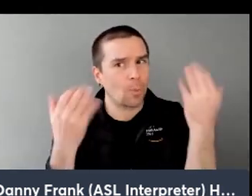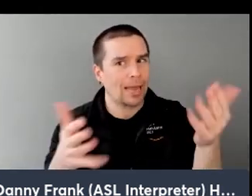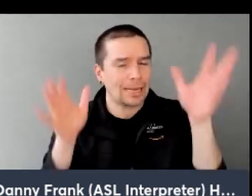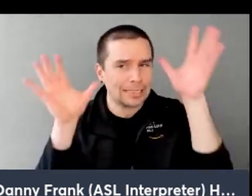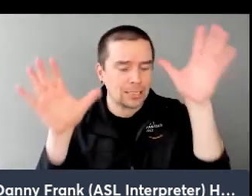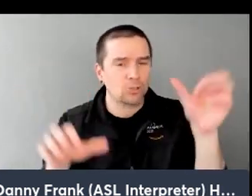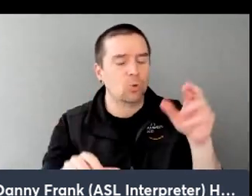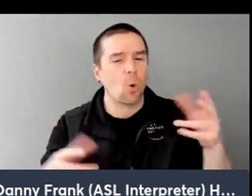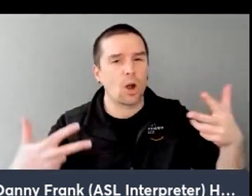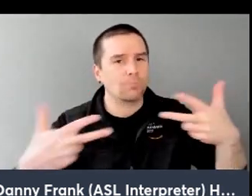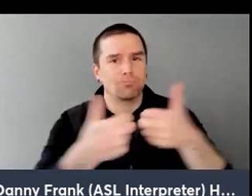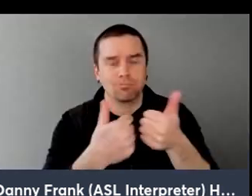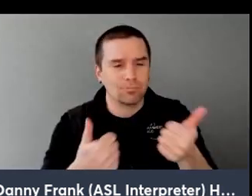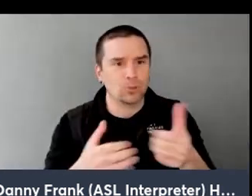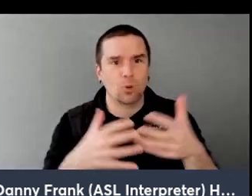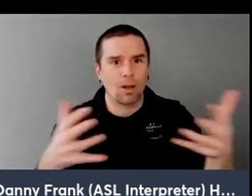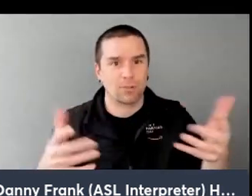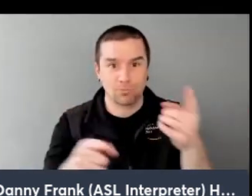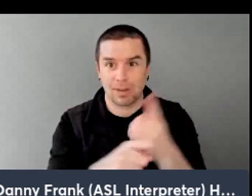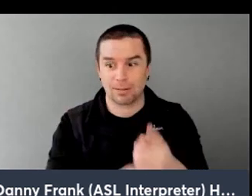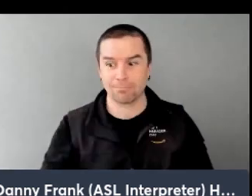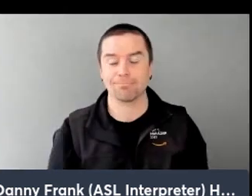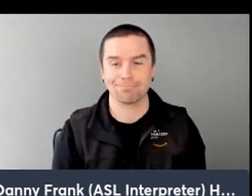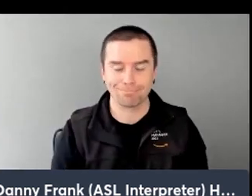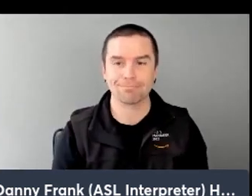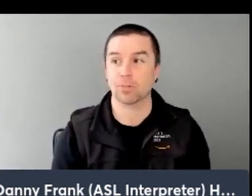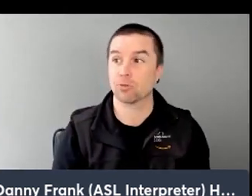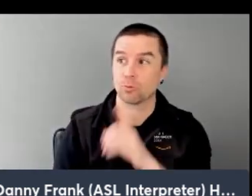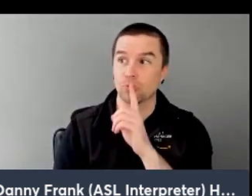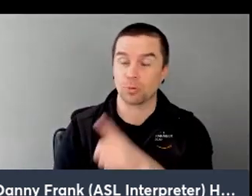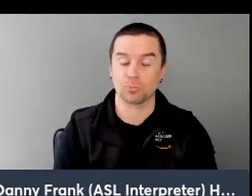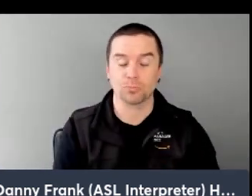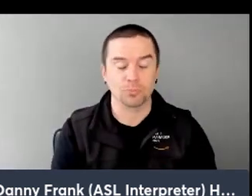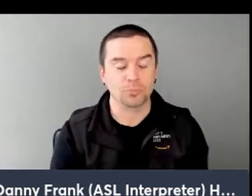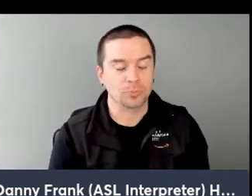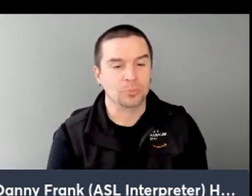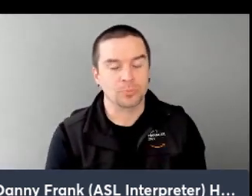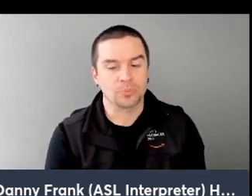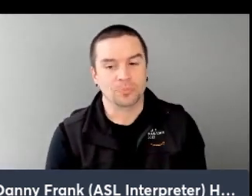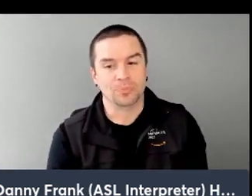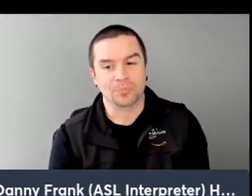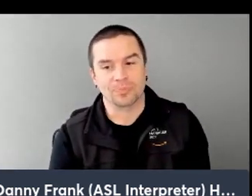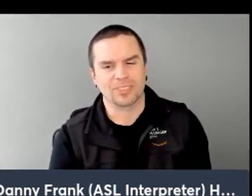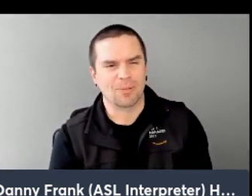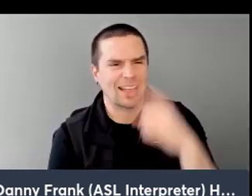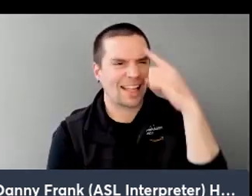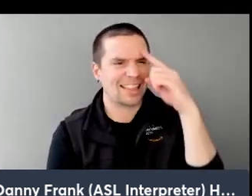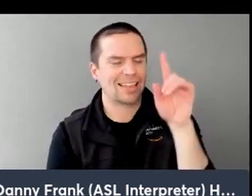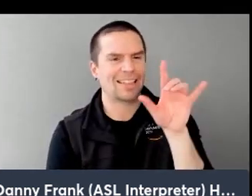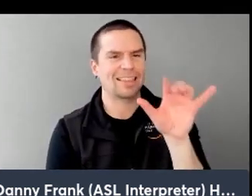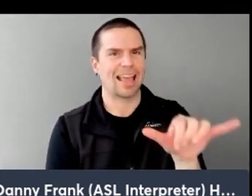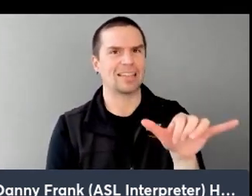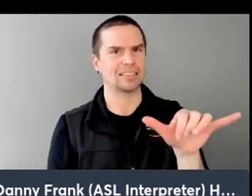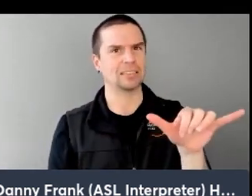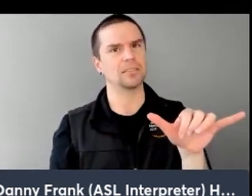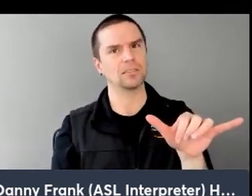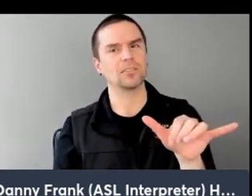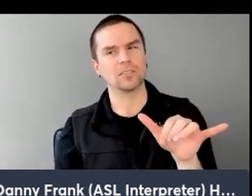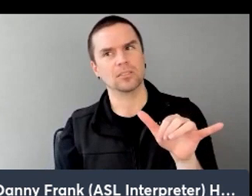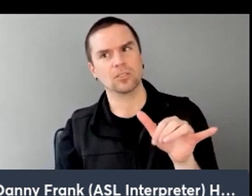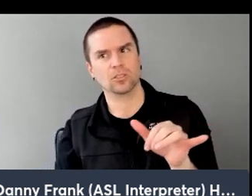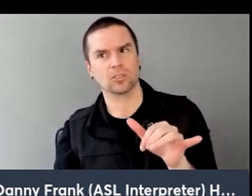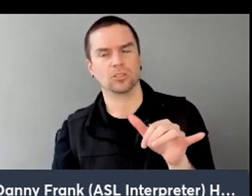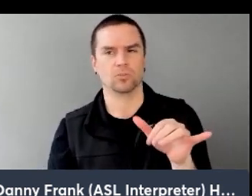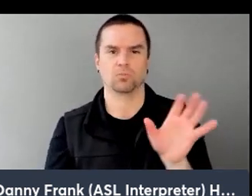Right. Very true. So yeah, that I think is a pretty unique problem to